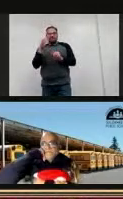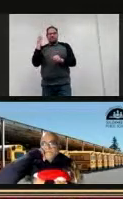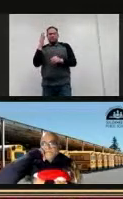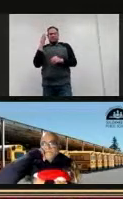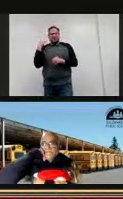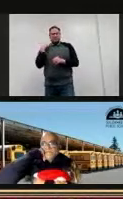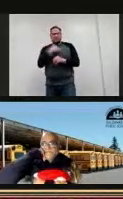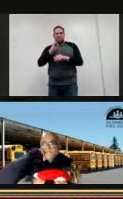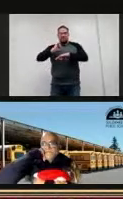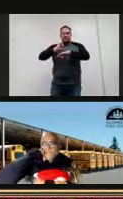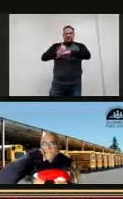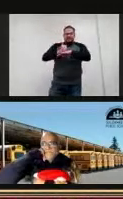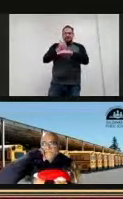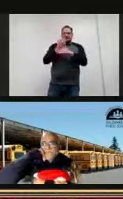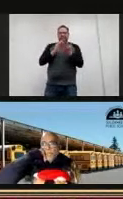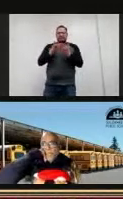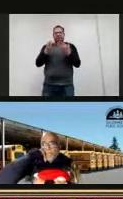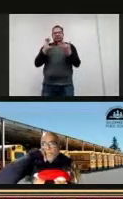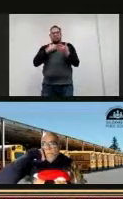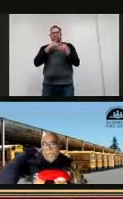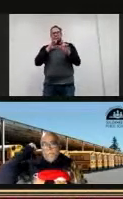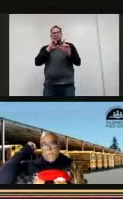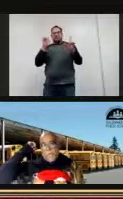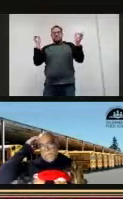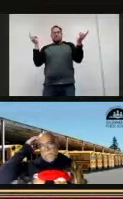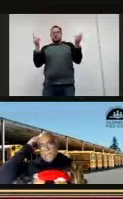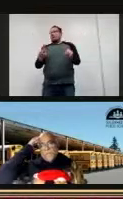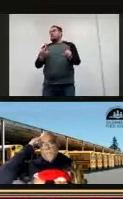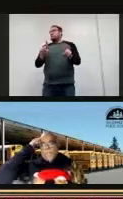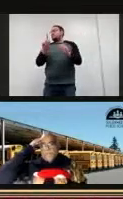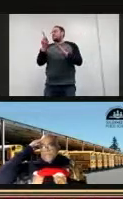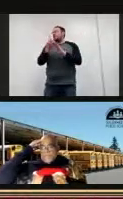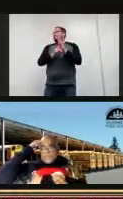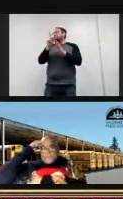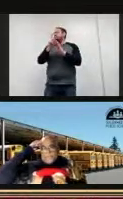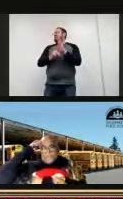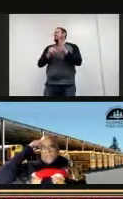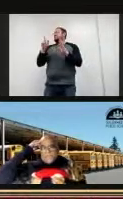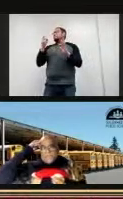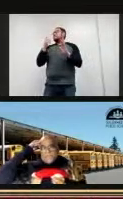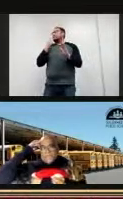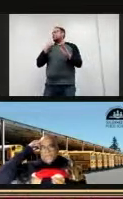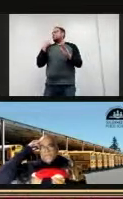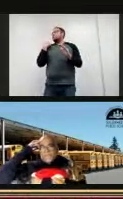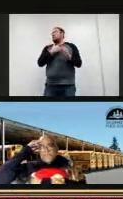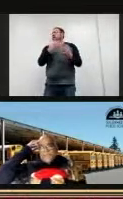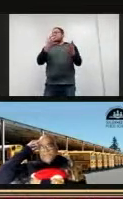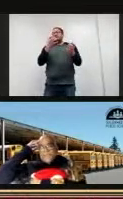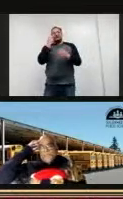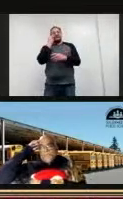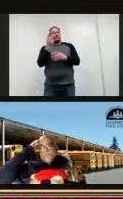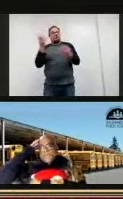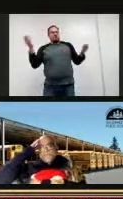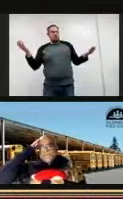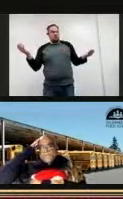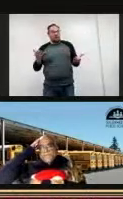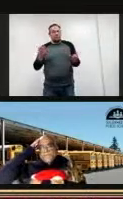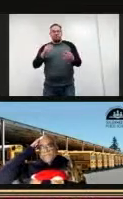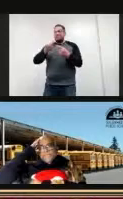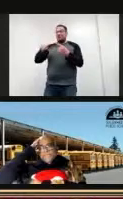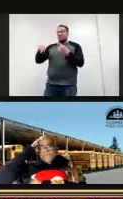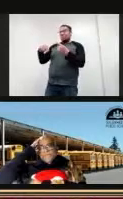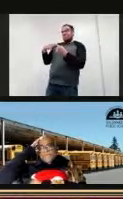in our results policy. We're reworking it right now to say, you know, what do we want to see and when, based on which